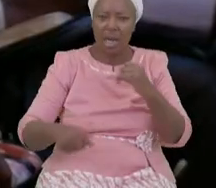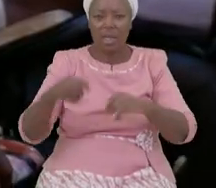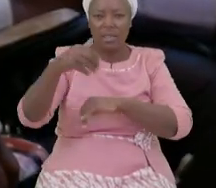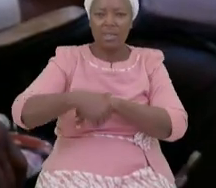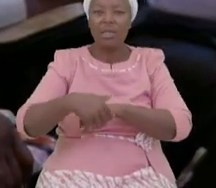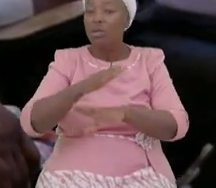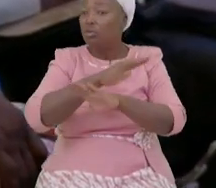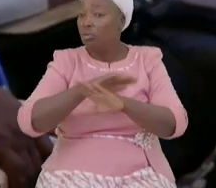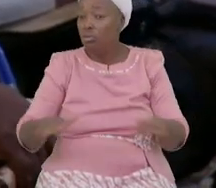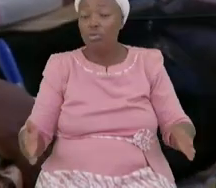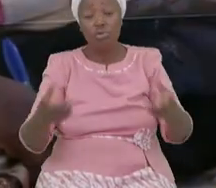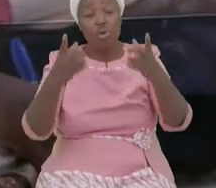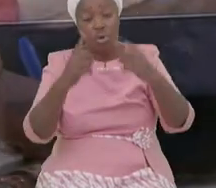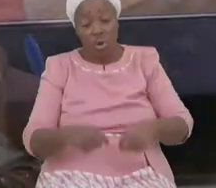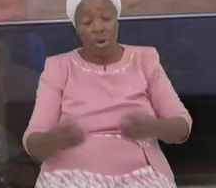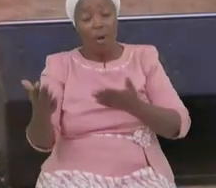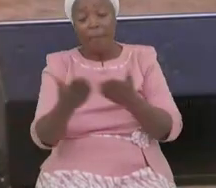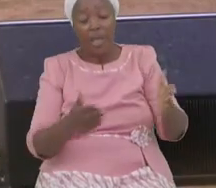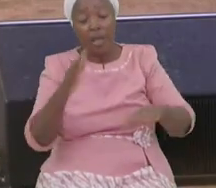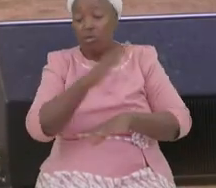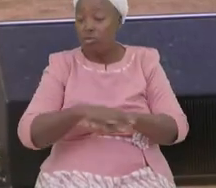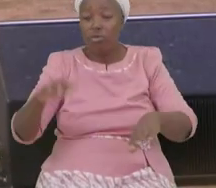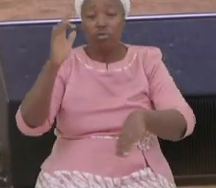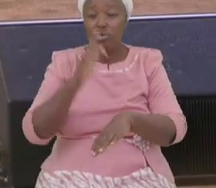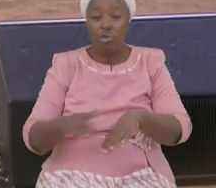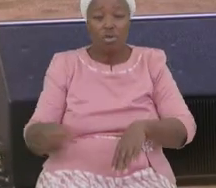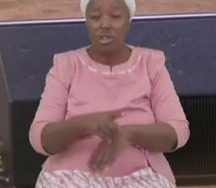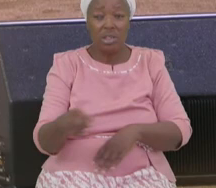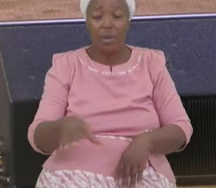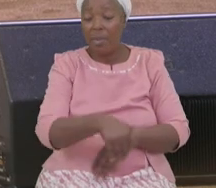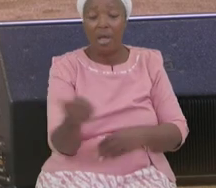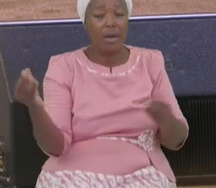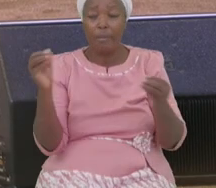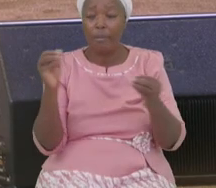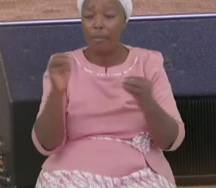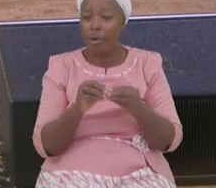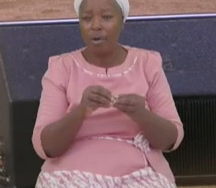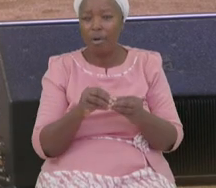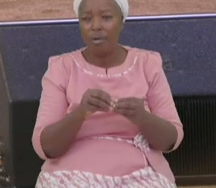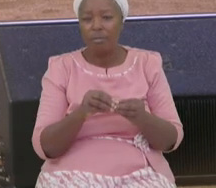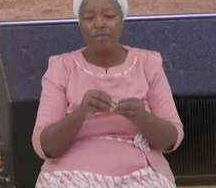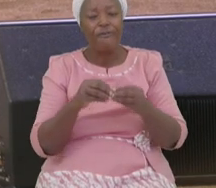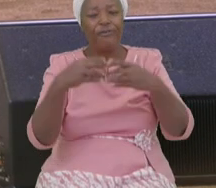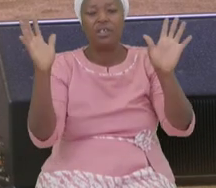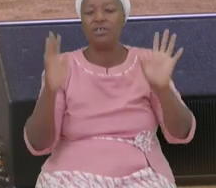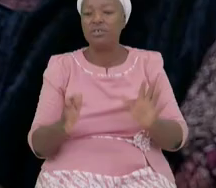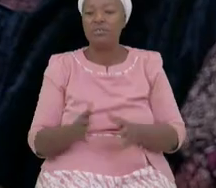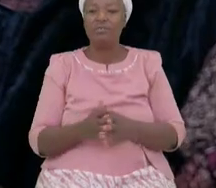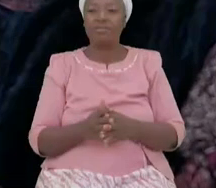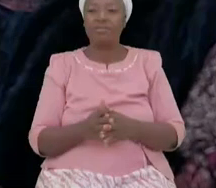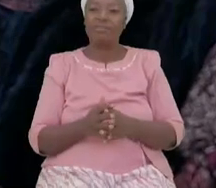Don't come here. Don't touch them anymore. Finished.